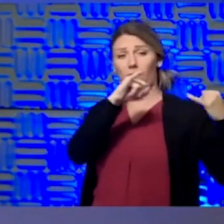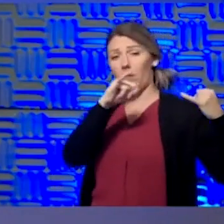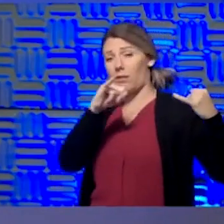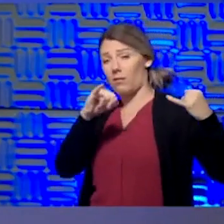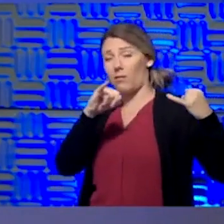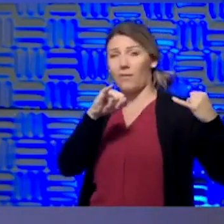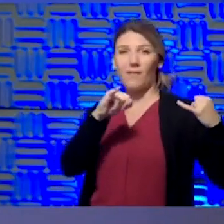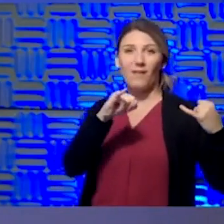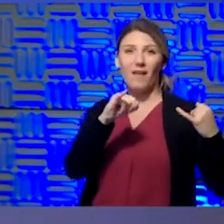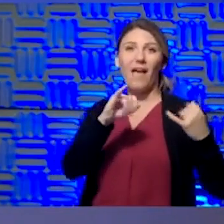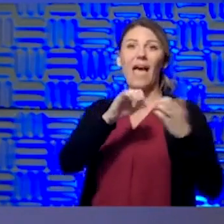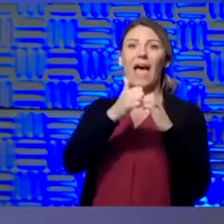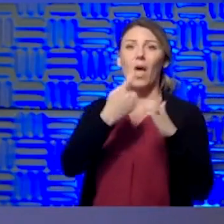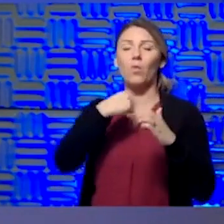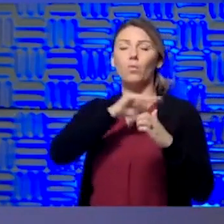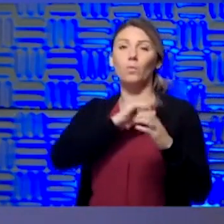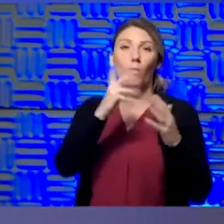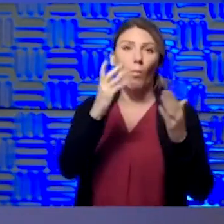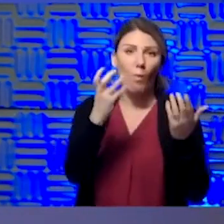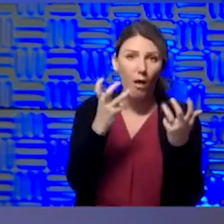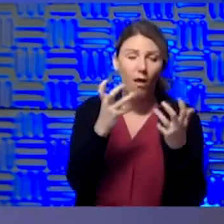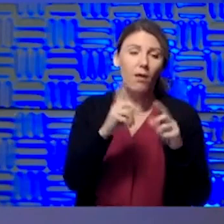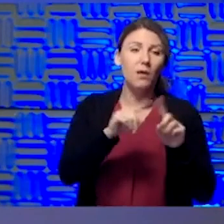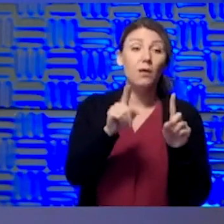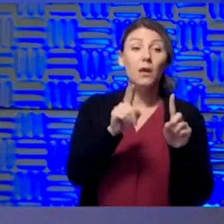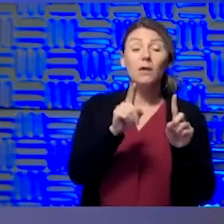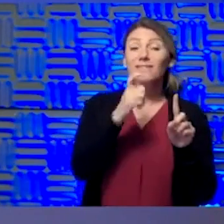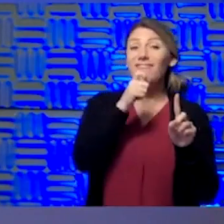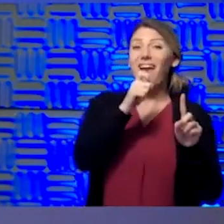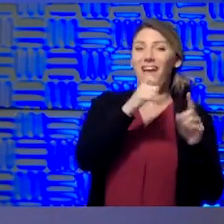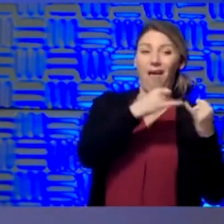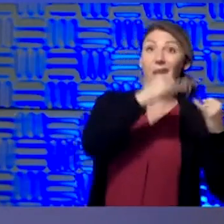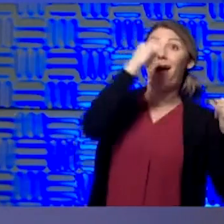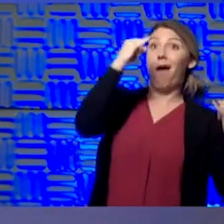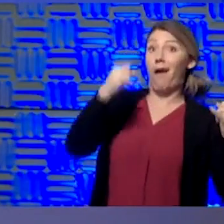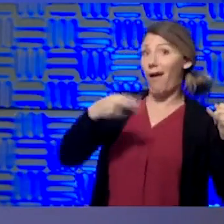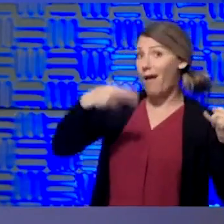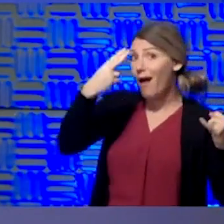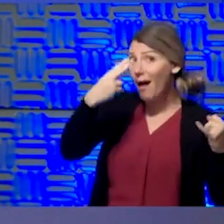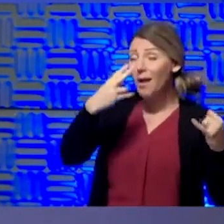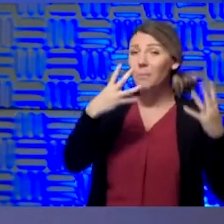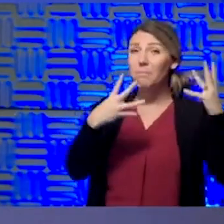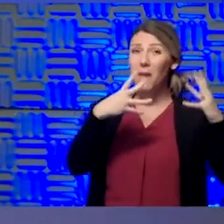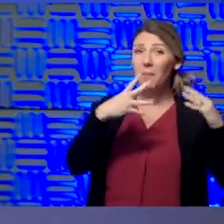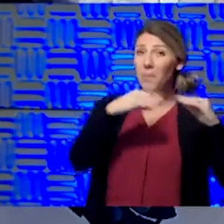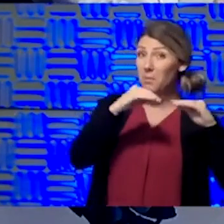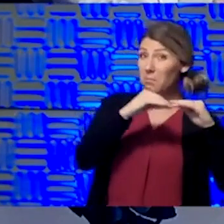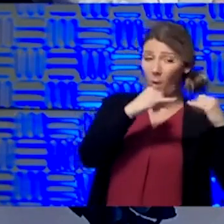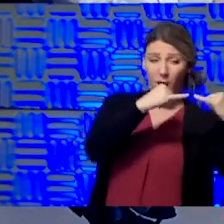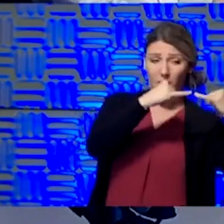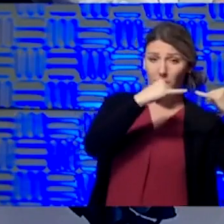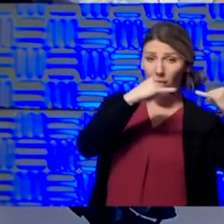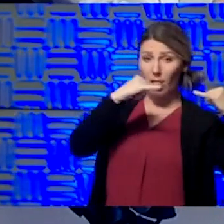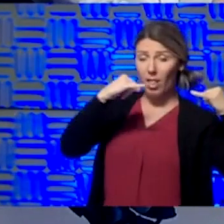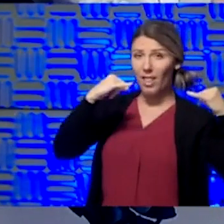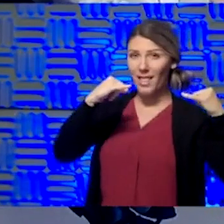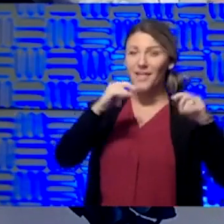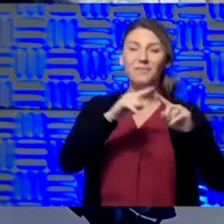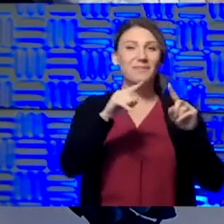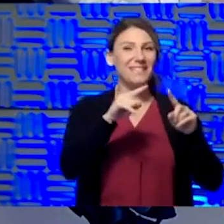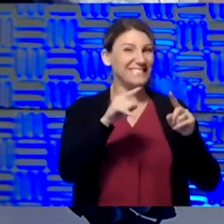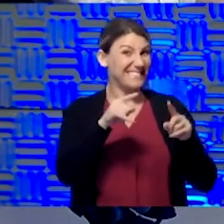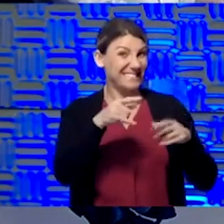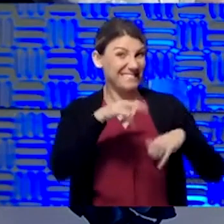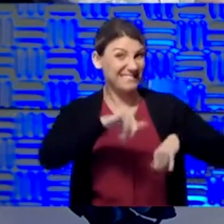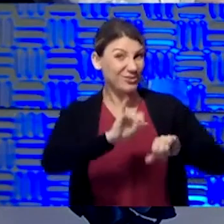to go. Not higher, but lower, maybe to a flattening. It's still pretty early. It's still very